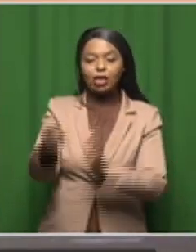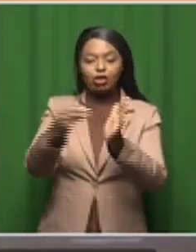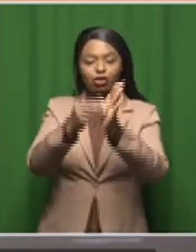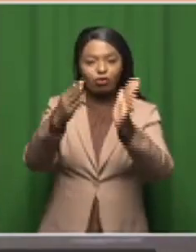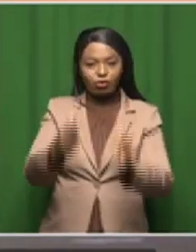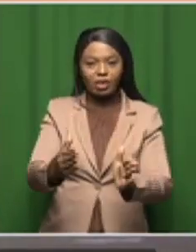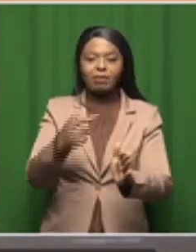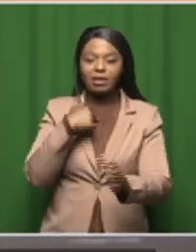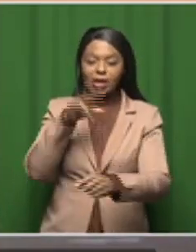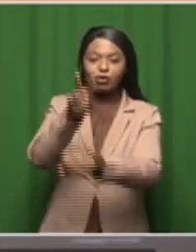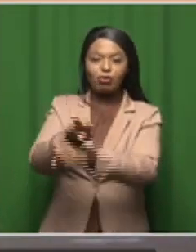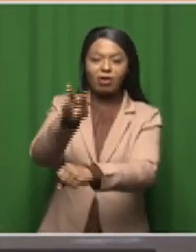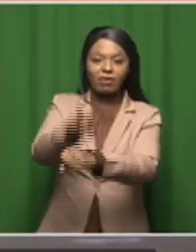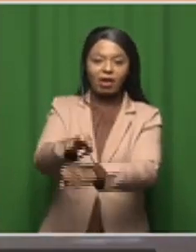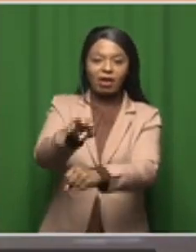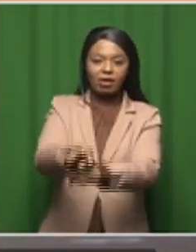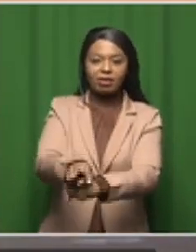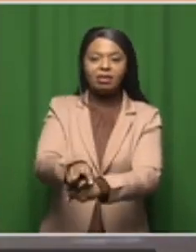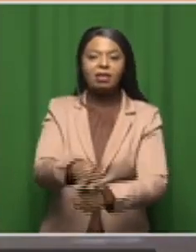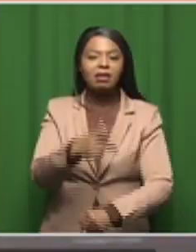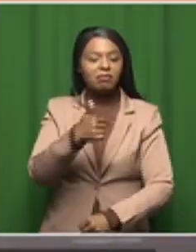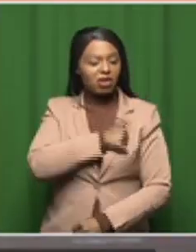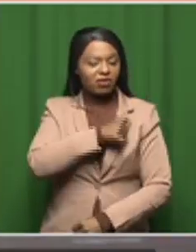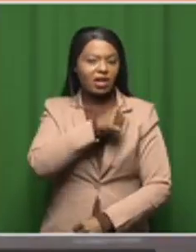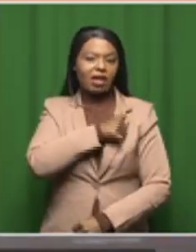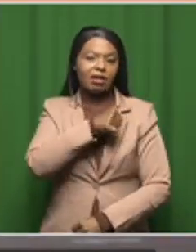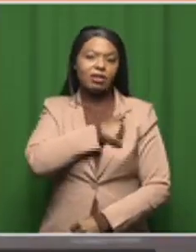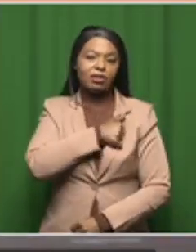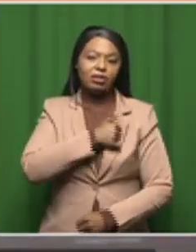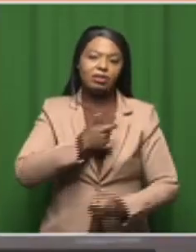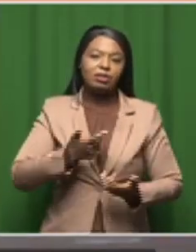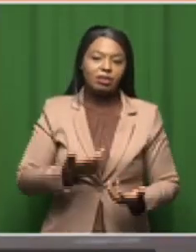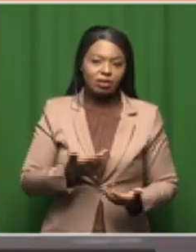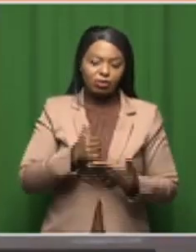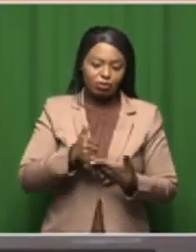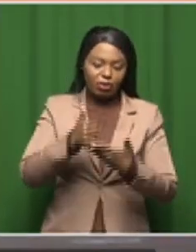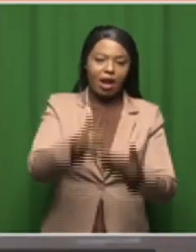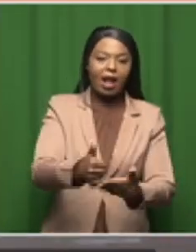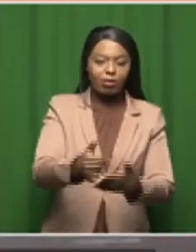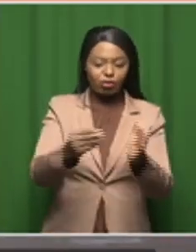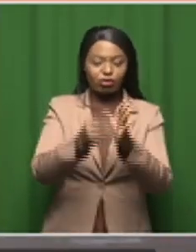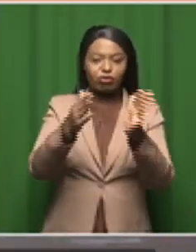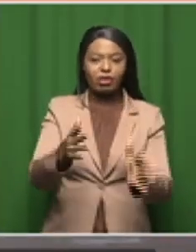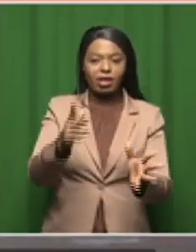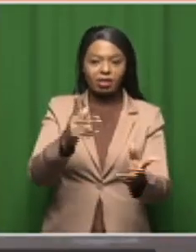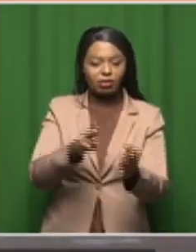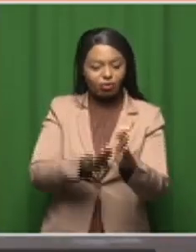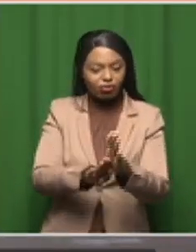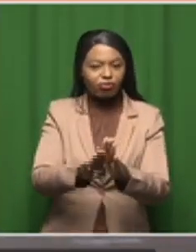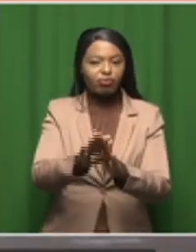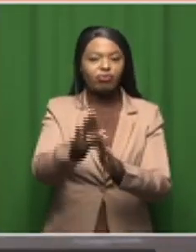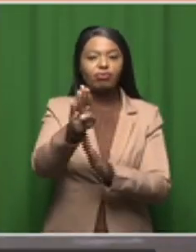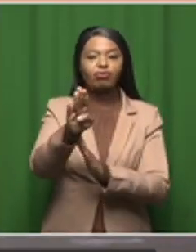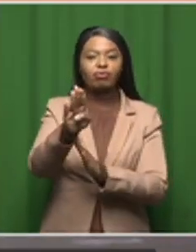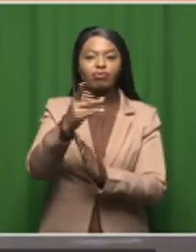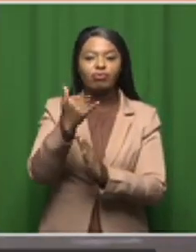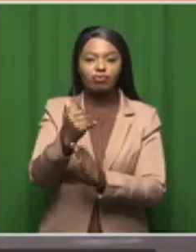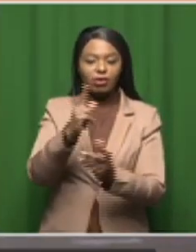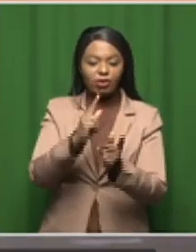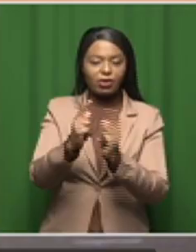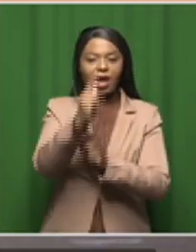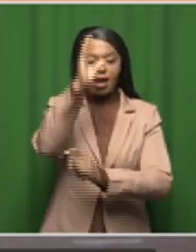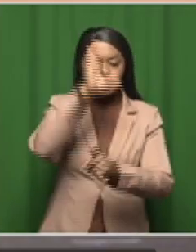a real privilege to be able to help students transition to their own careers. And that's something I've